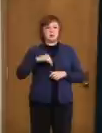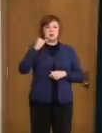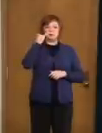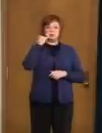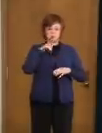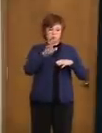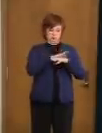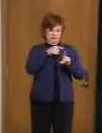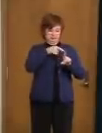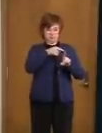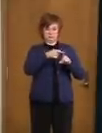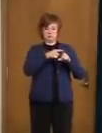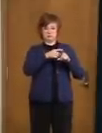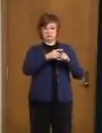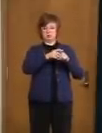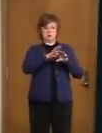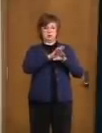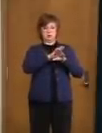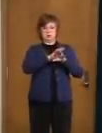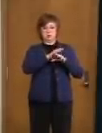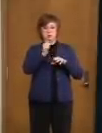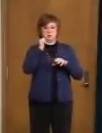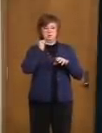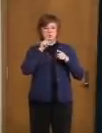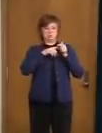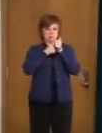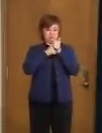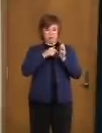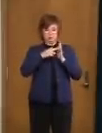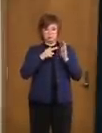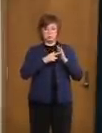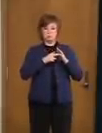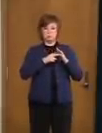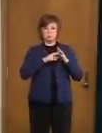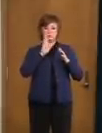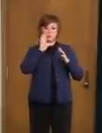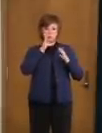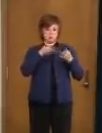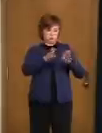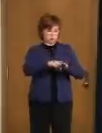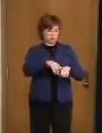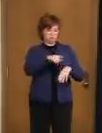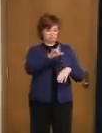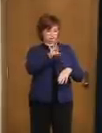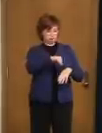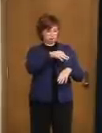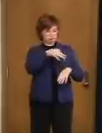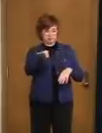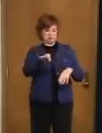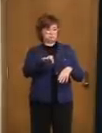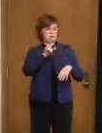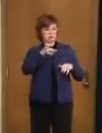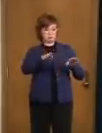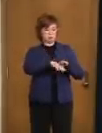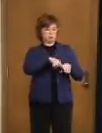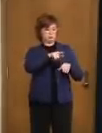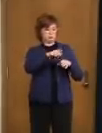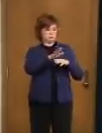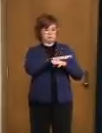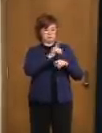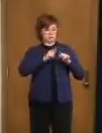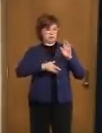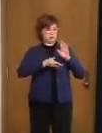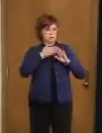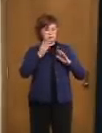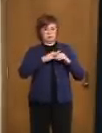the rules rather than sending warning letters to places? It's been a while since we've known these restrictions are in place, and if they're contributing to